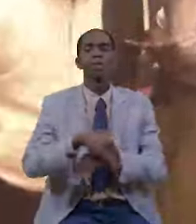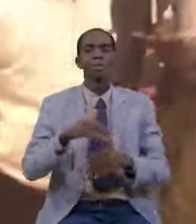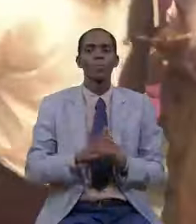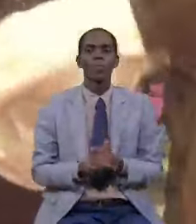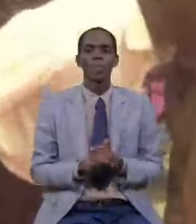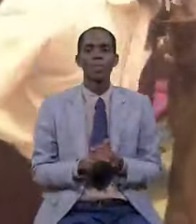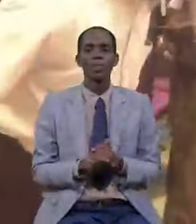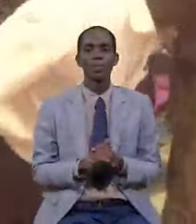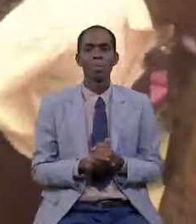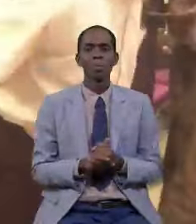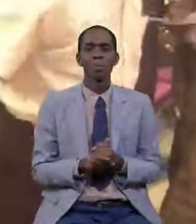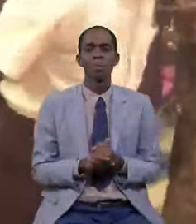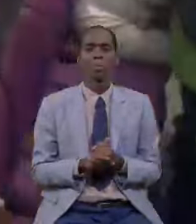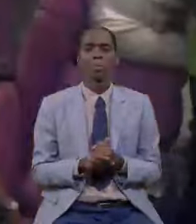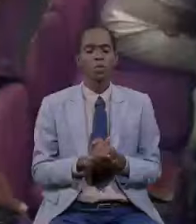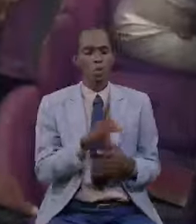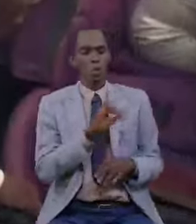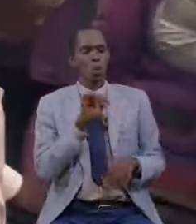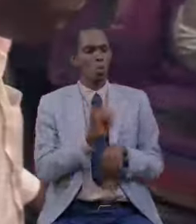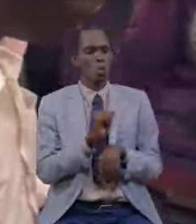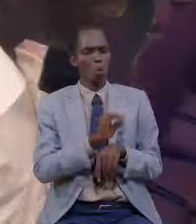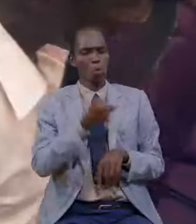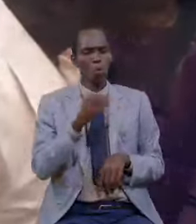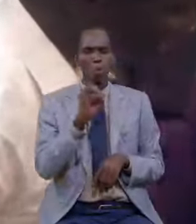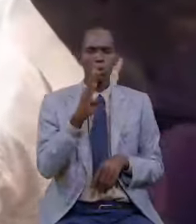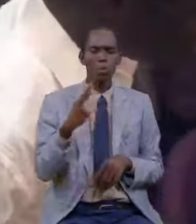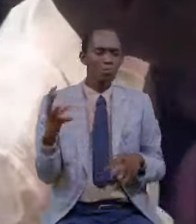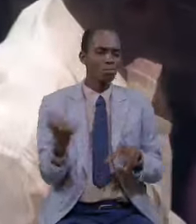tonight joblessness taken away